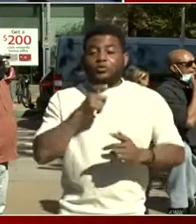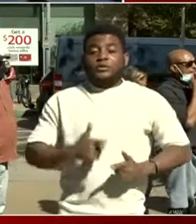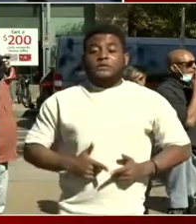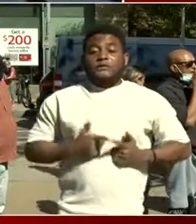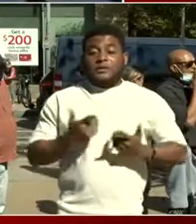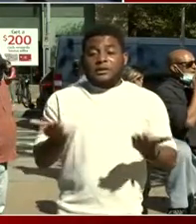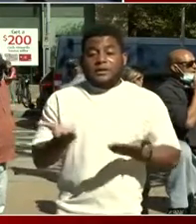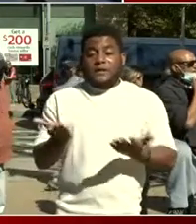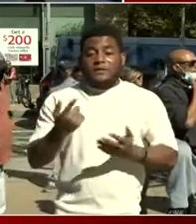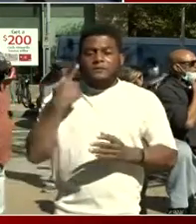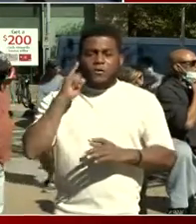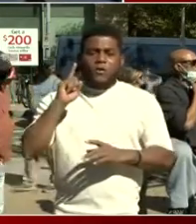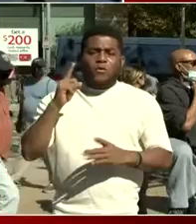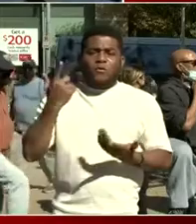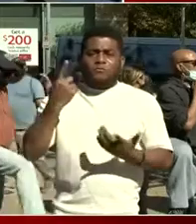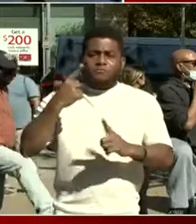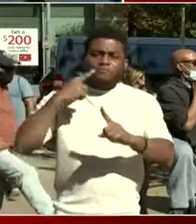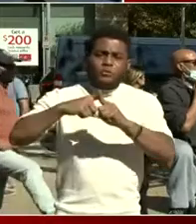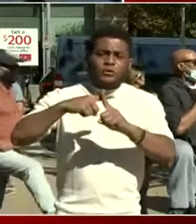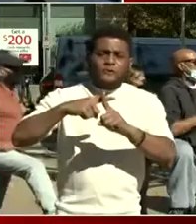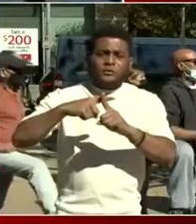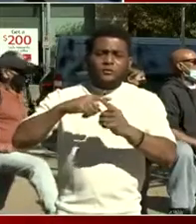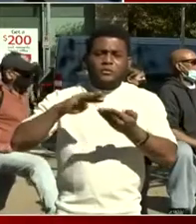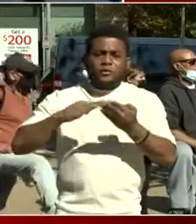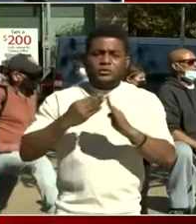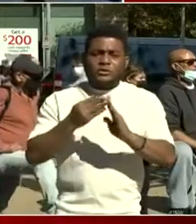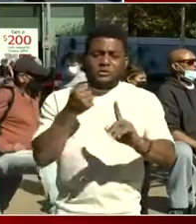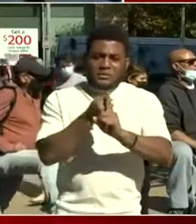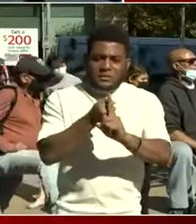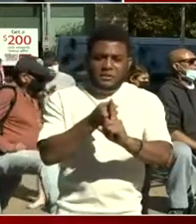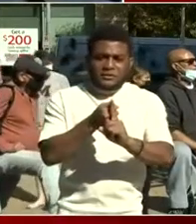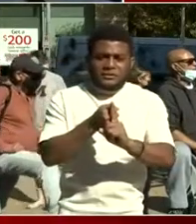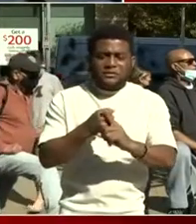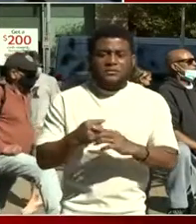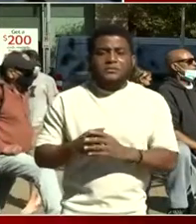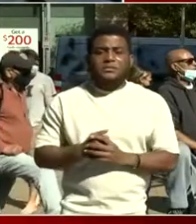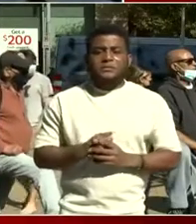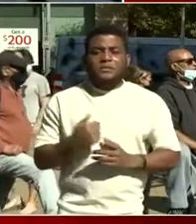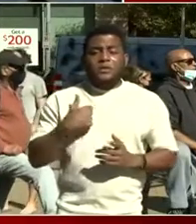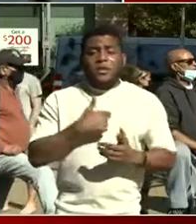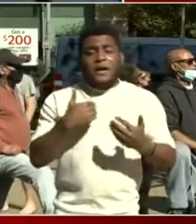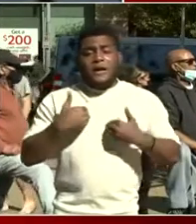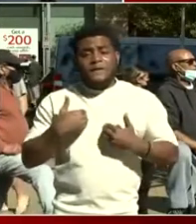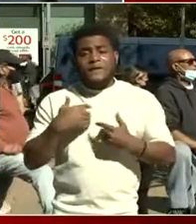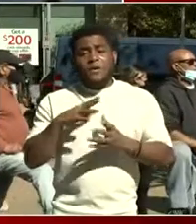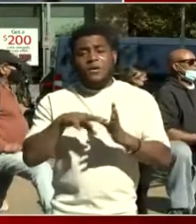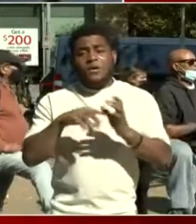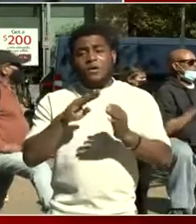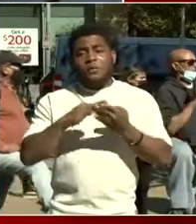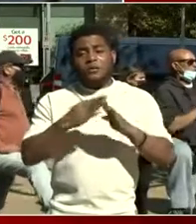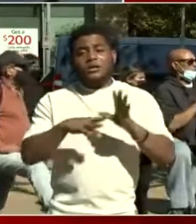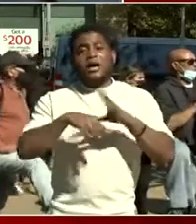impact. Today, we are joined by our 3rd District Community Outreach Team, Ms. Jacqueline Bethea,